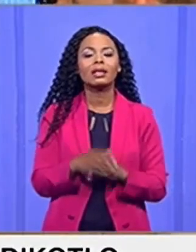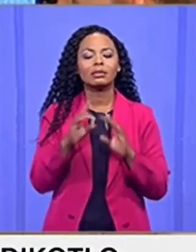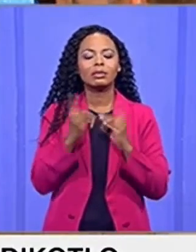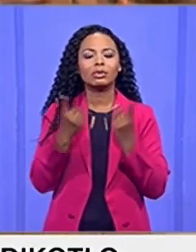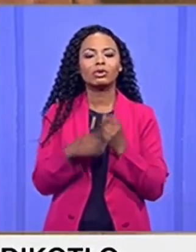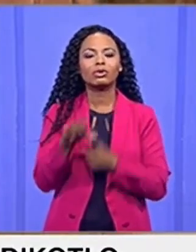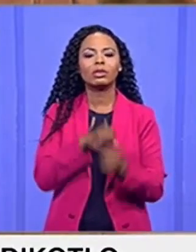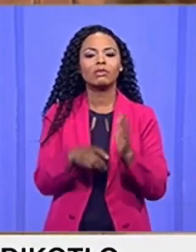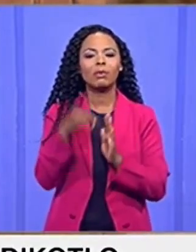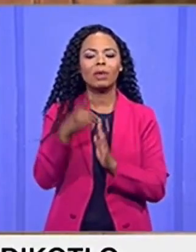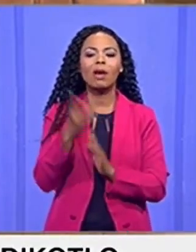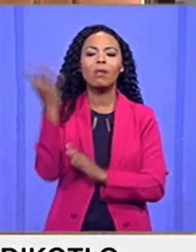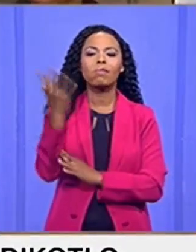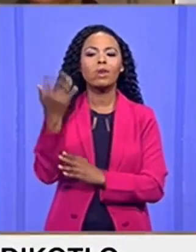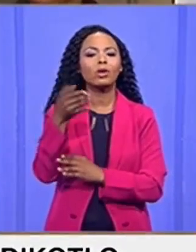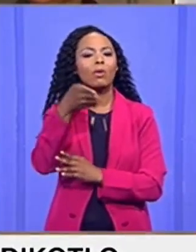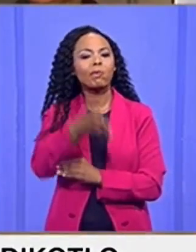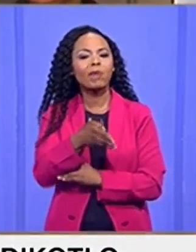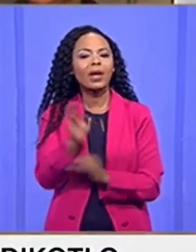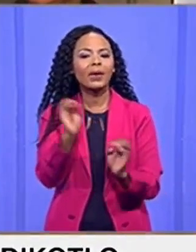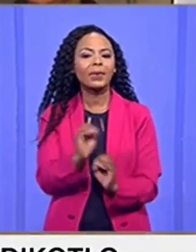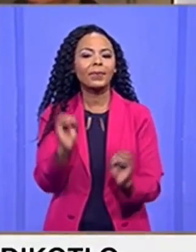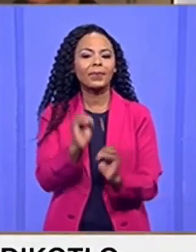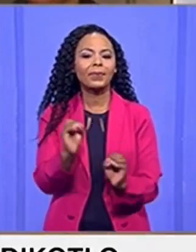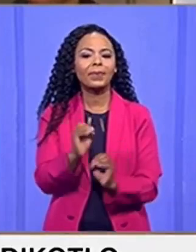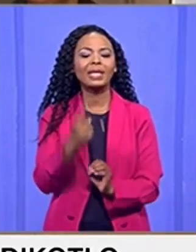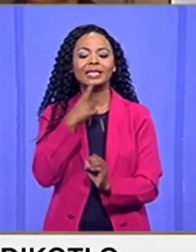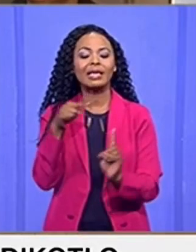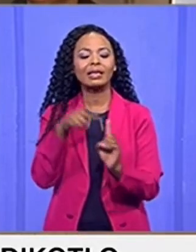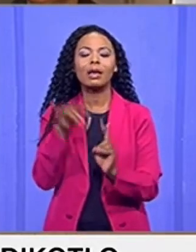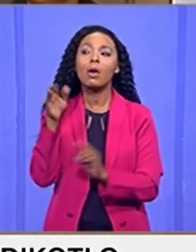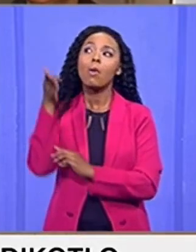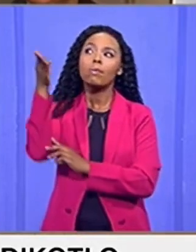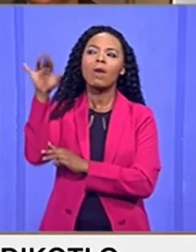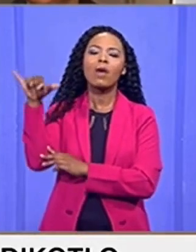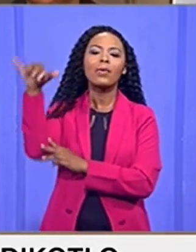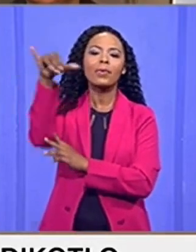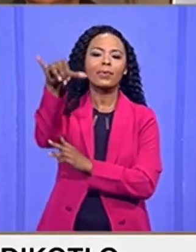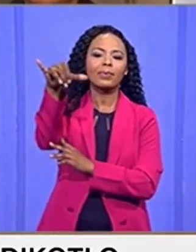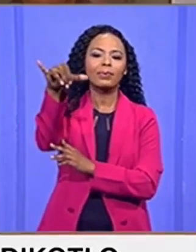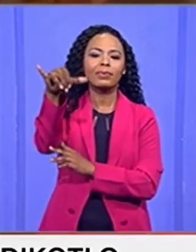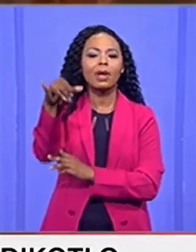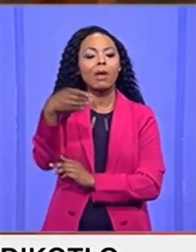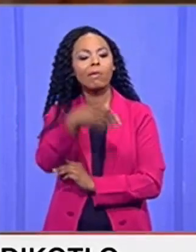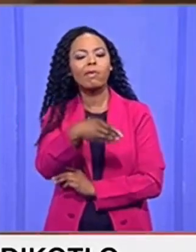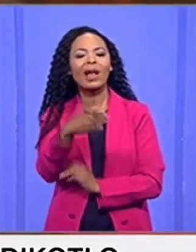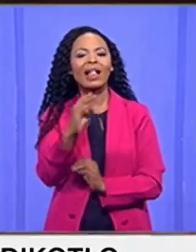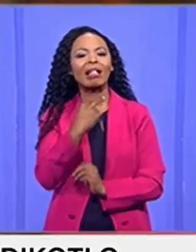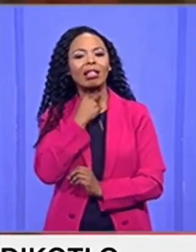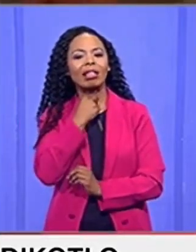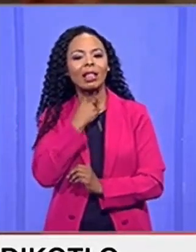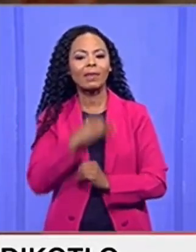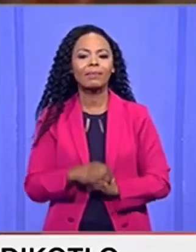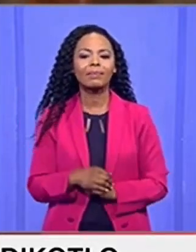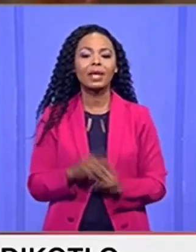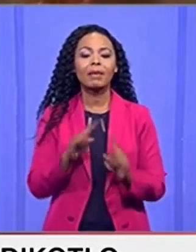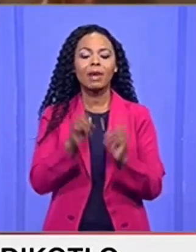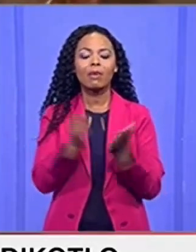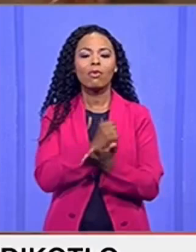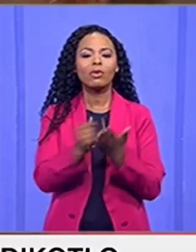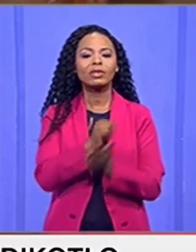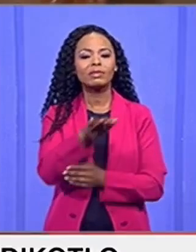tsenela dipuisano go begwa fa a ne a le fa sefofaneng. Fela tona ya ditlhaeletsano o ne a nna le matla fa Post Bank e dirang gore go